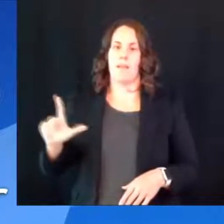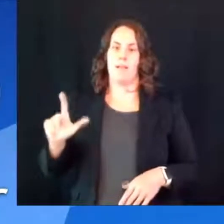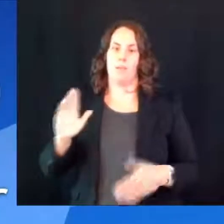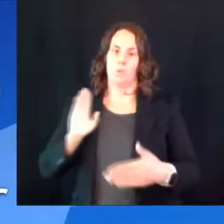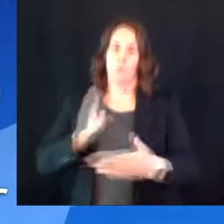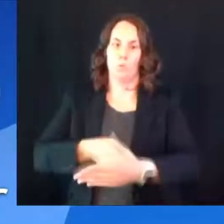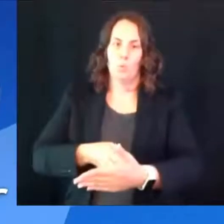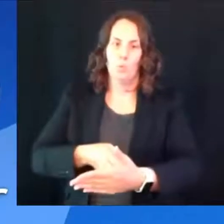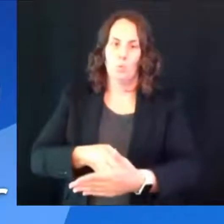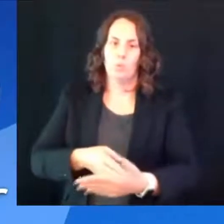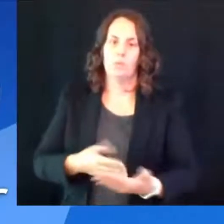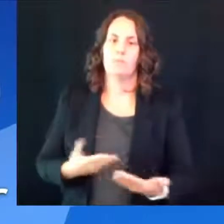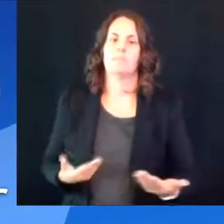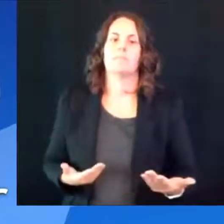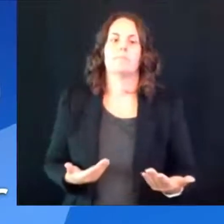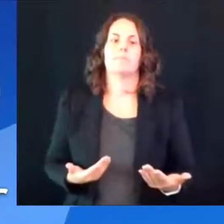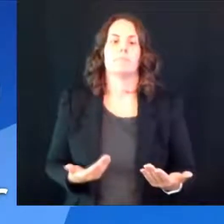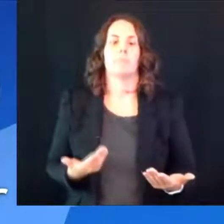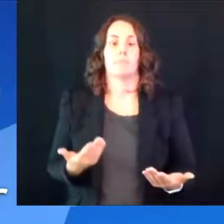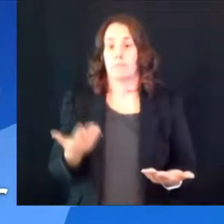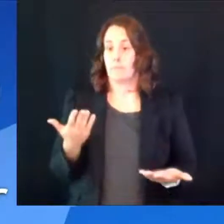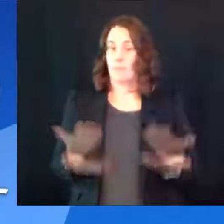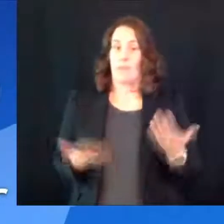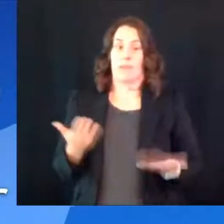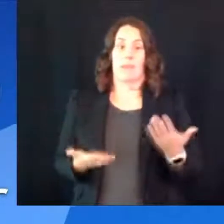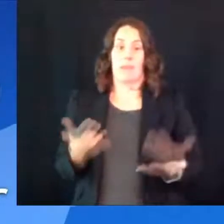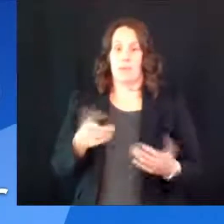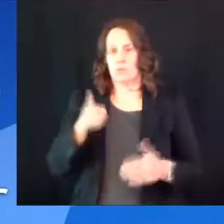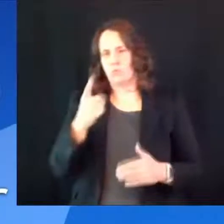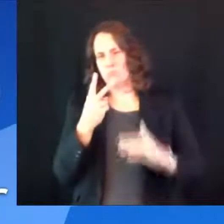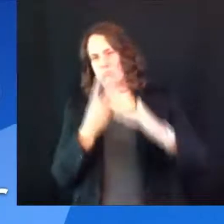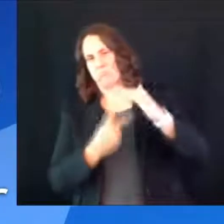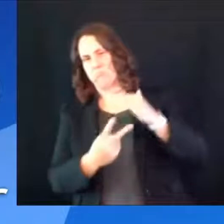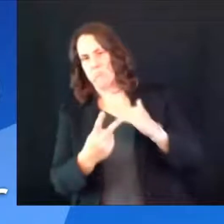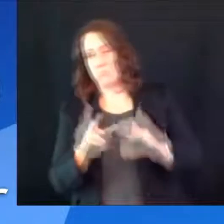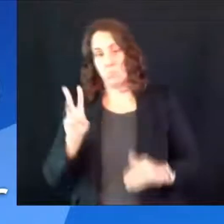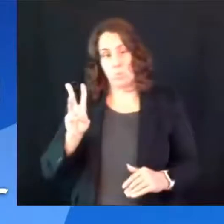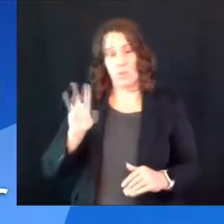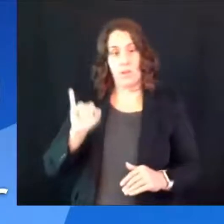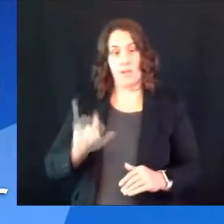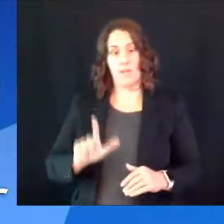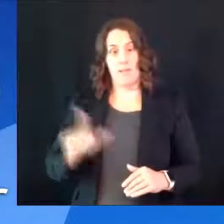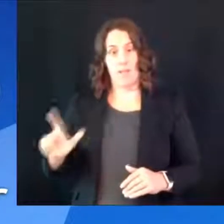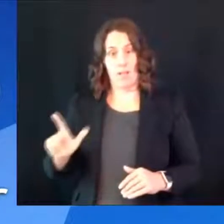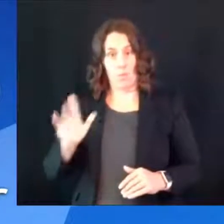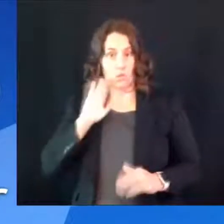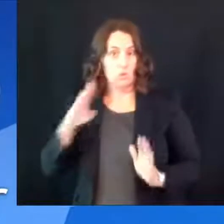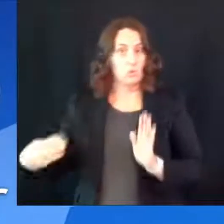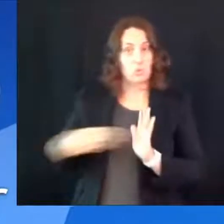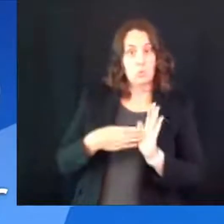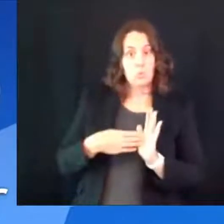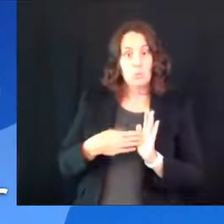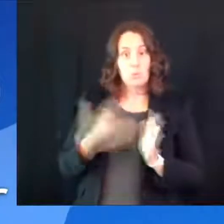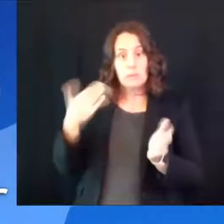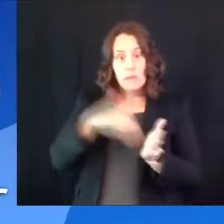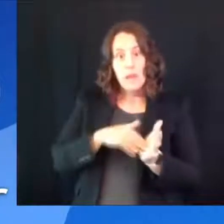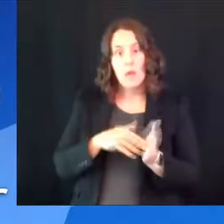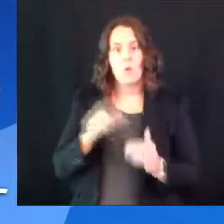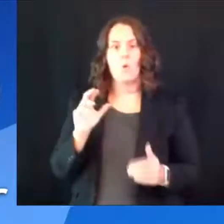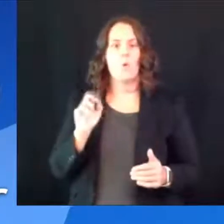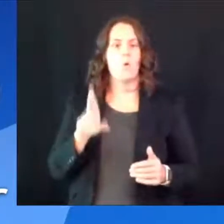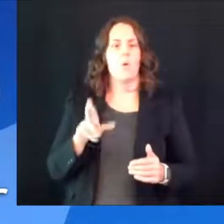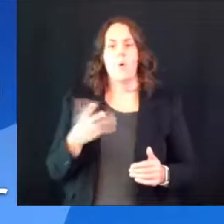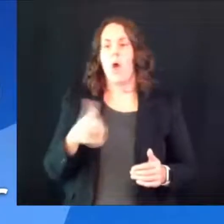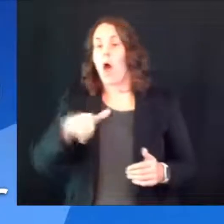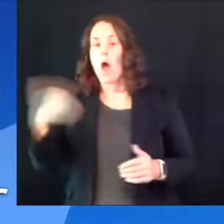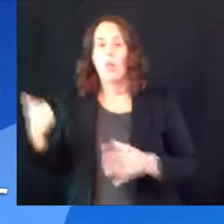day. Are you expecting WILL or other groups or even legislatures in the state to